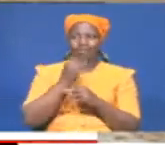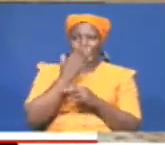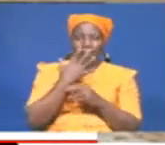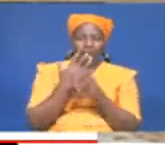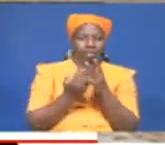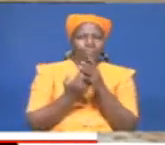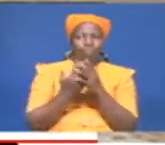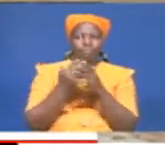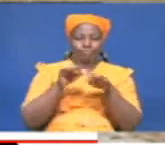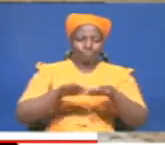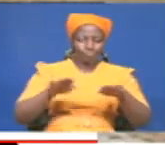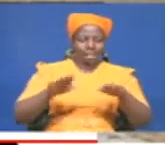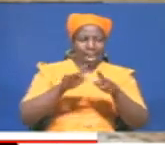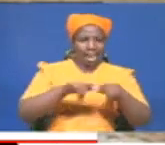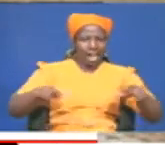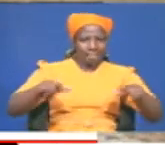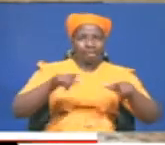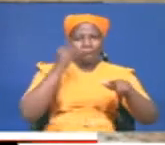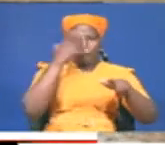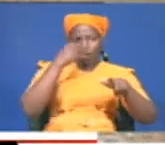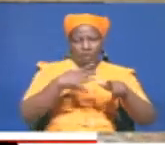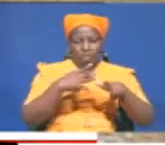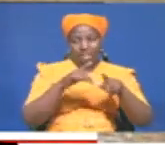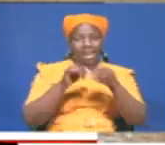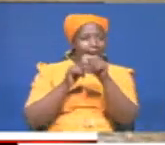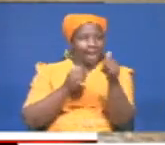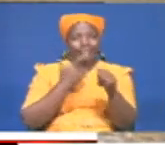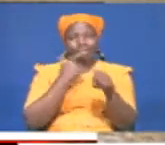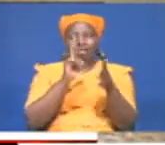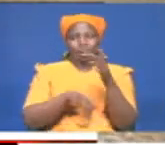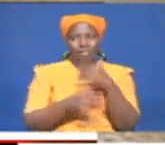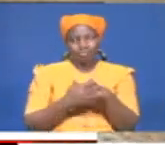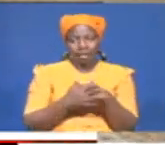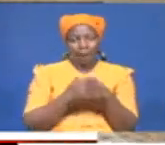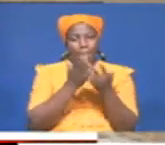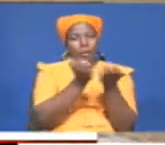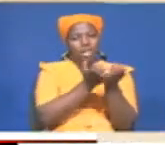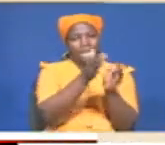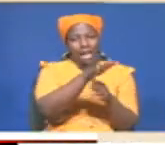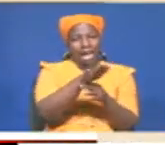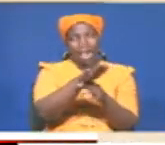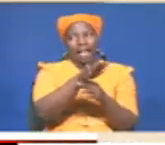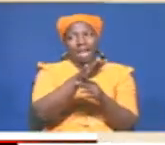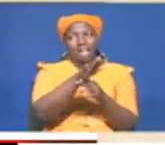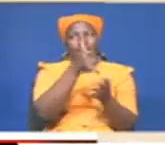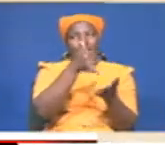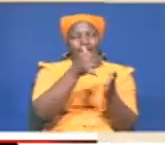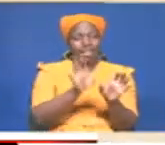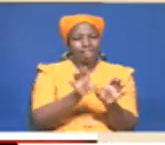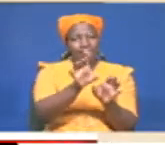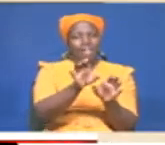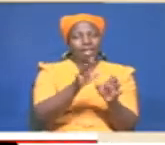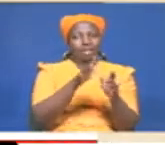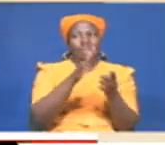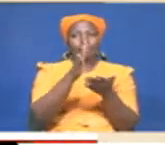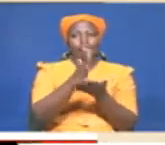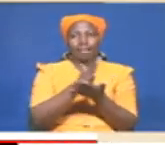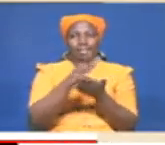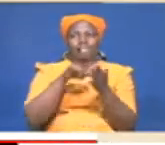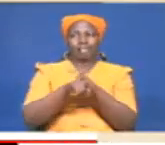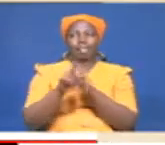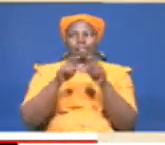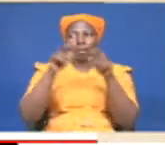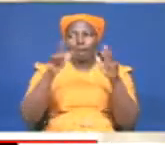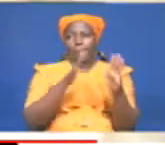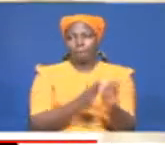phase, authorities say commercial areas are segregated in phase in the master plan. They note that the underground work has